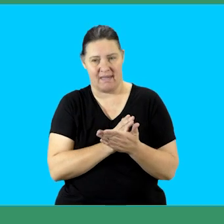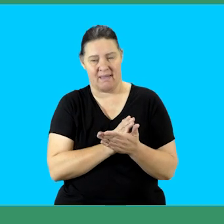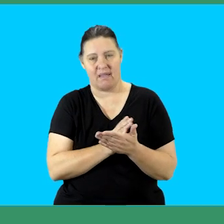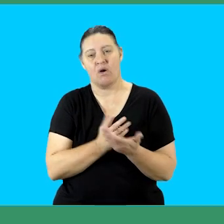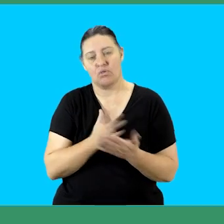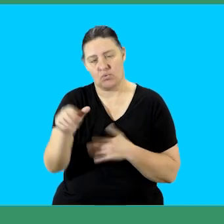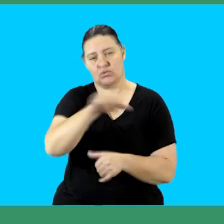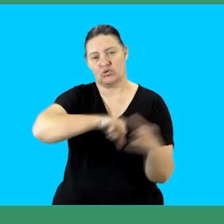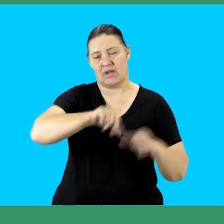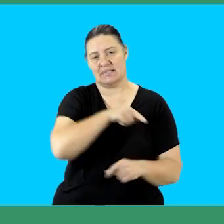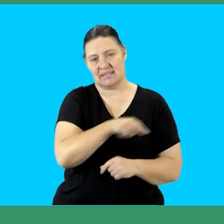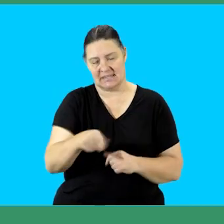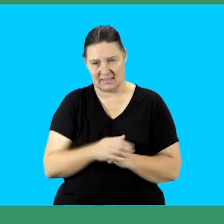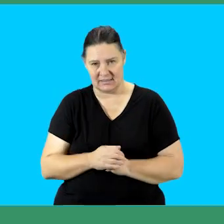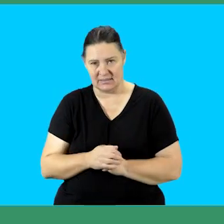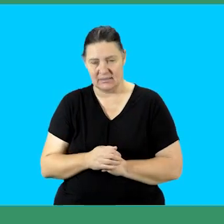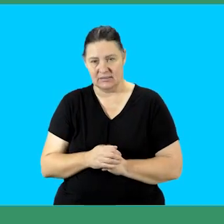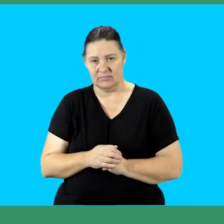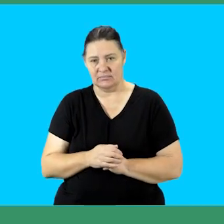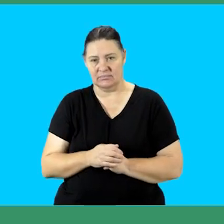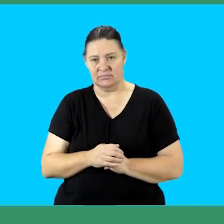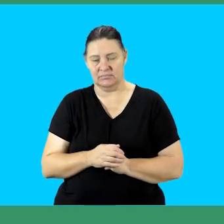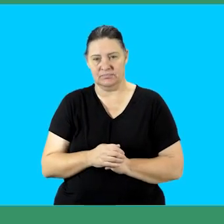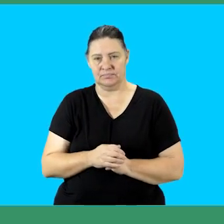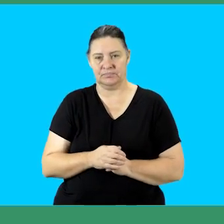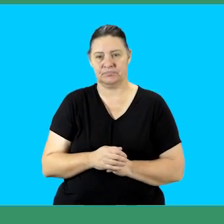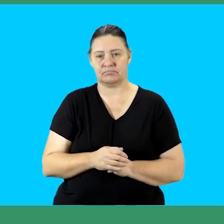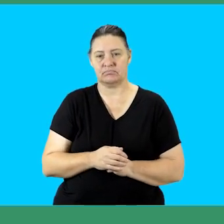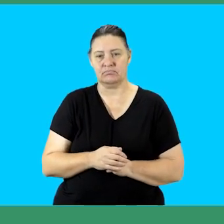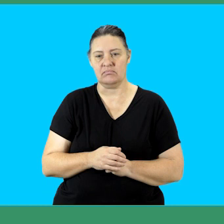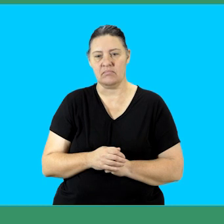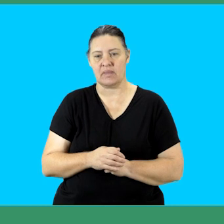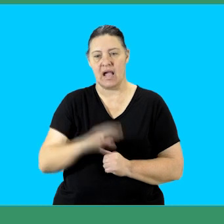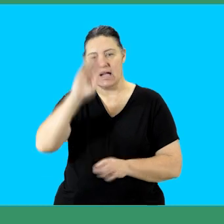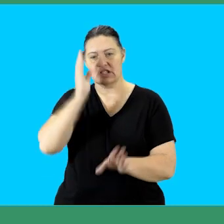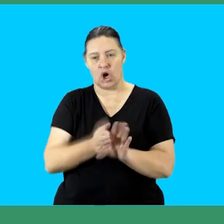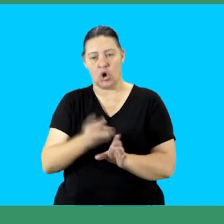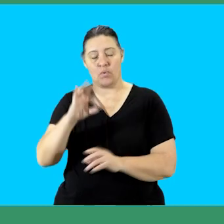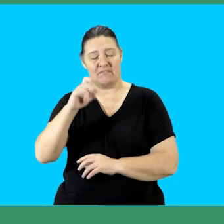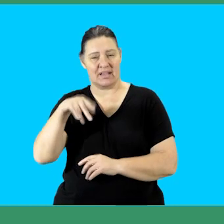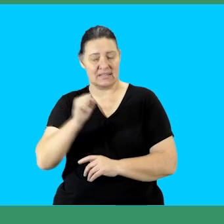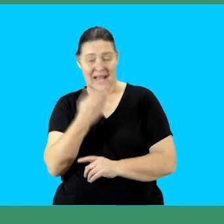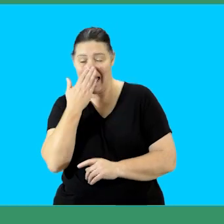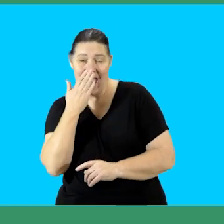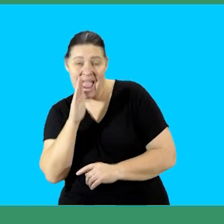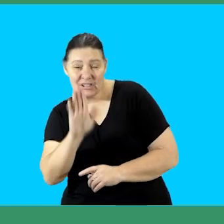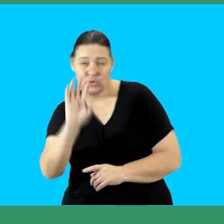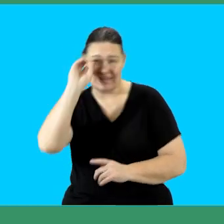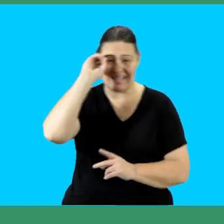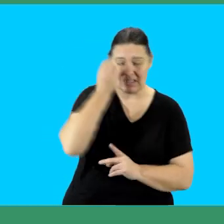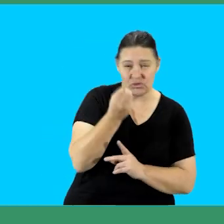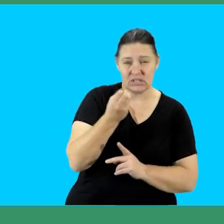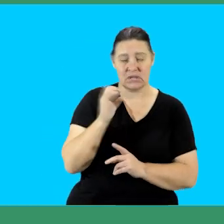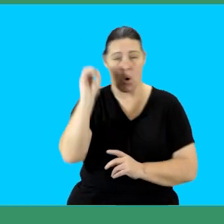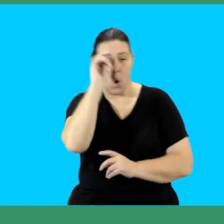and interests that are shared by a particular society. Let's move on to other new words.